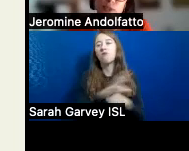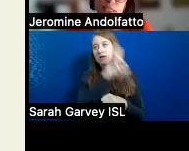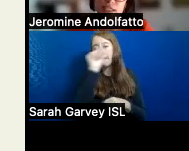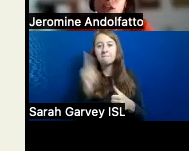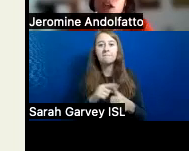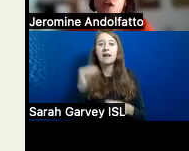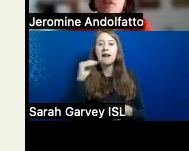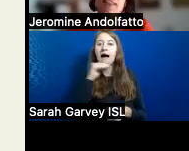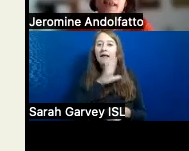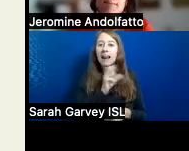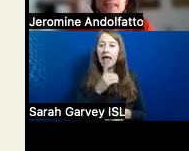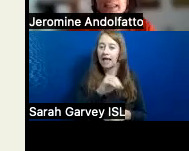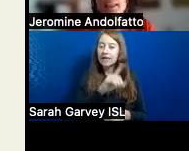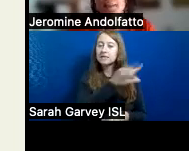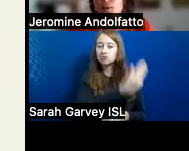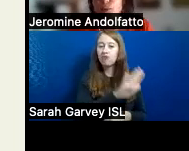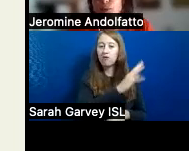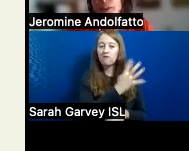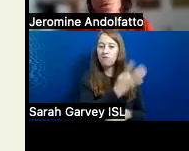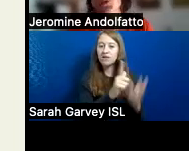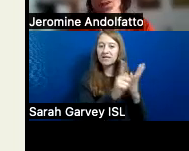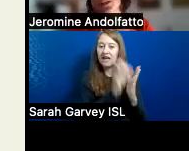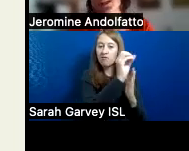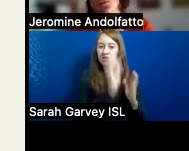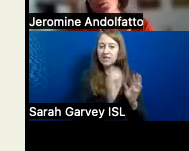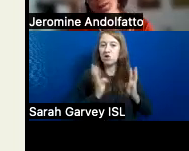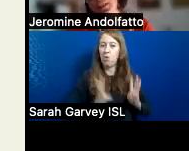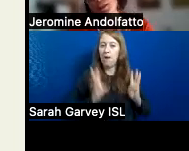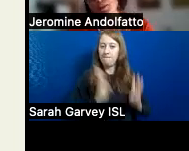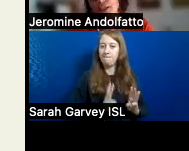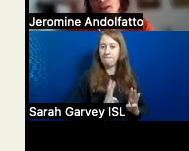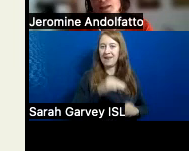47% of its MPs being women. For Sweden, it's